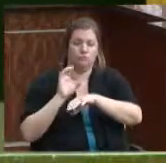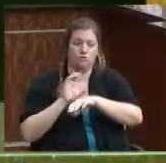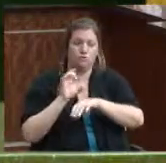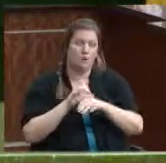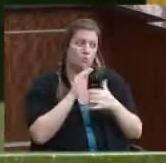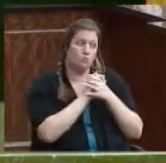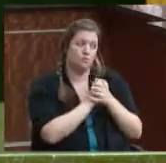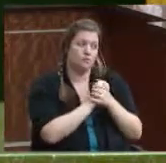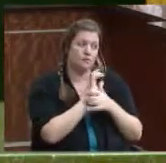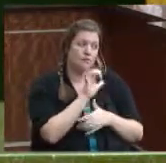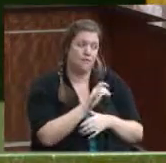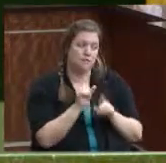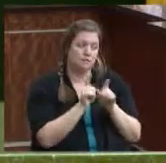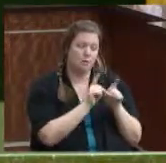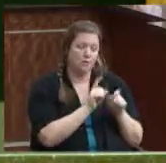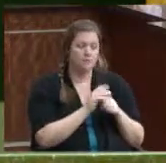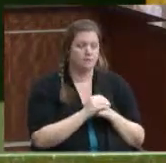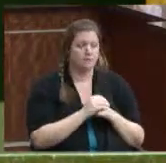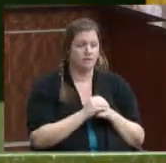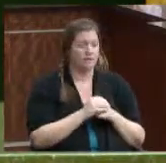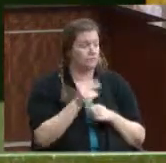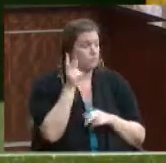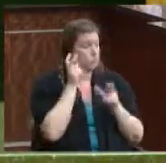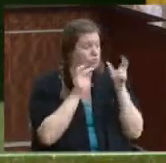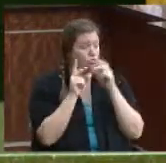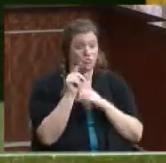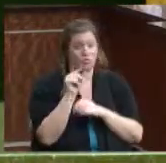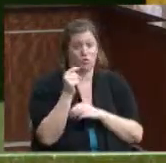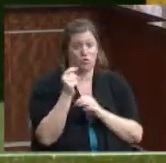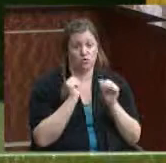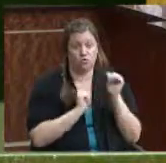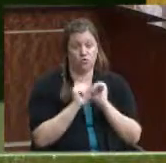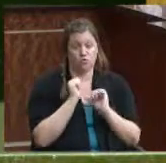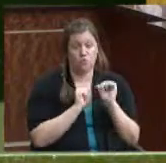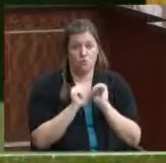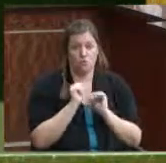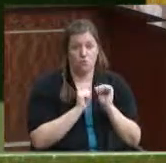Gertrude on that as well. And as you heard, the dog show did